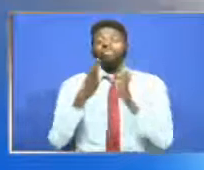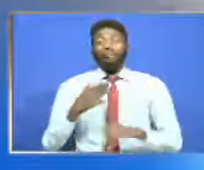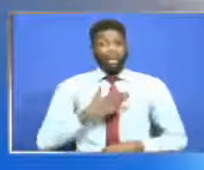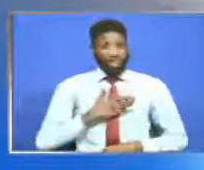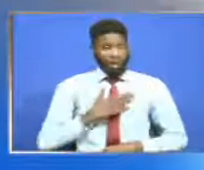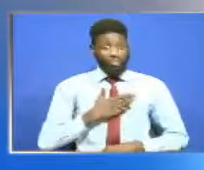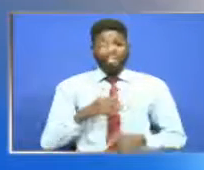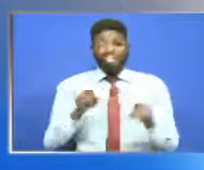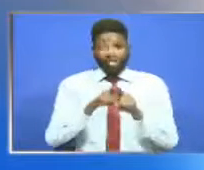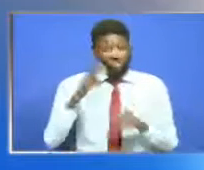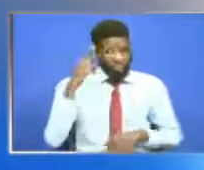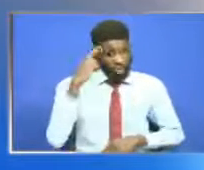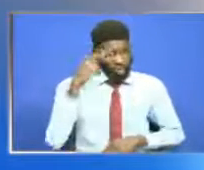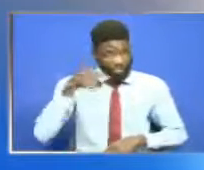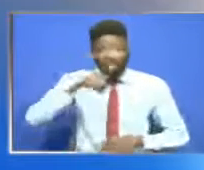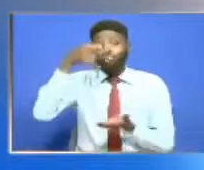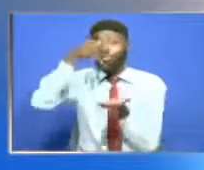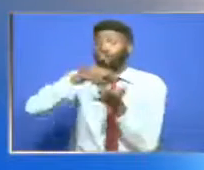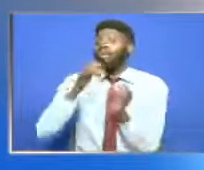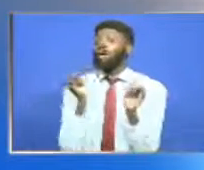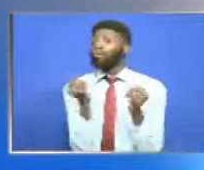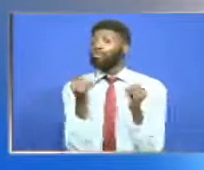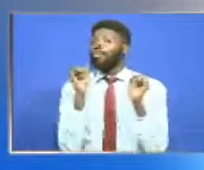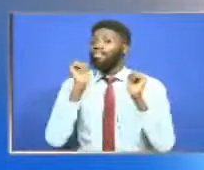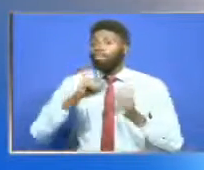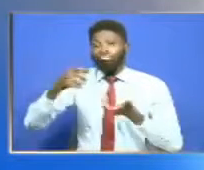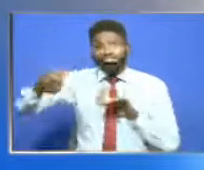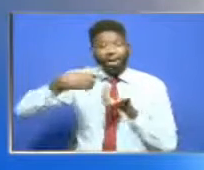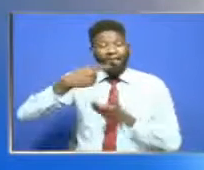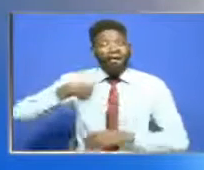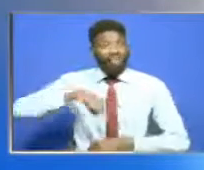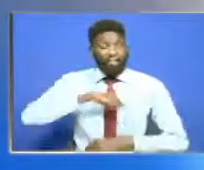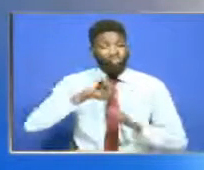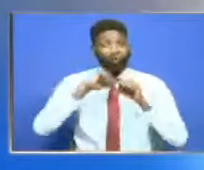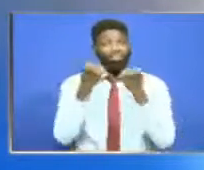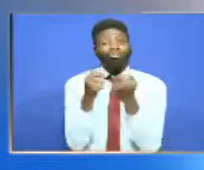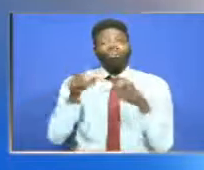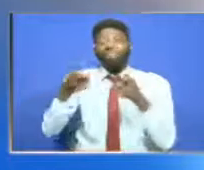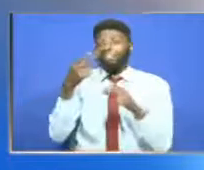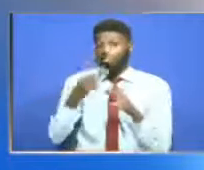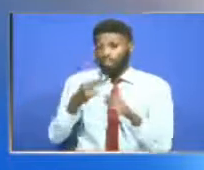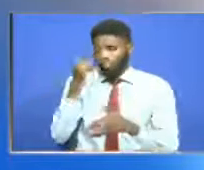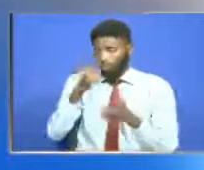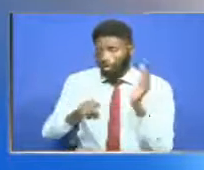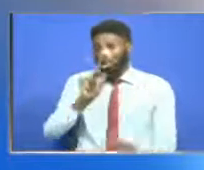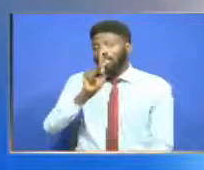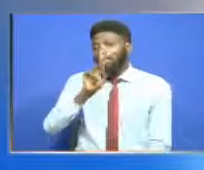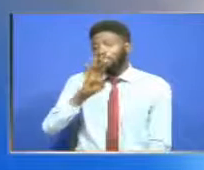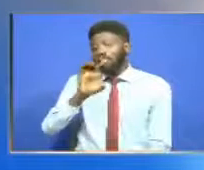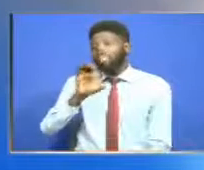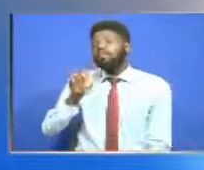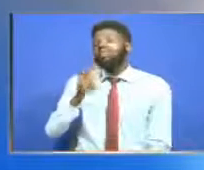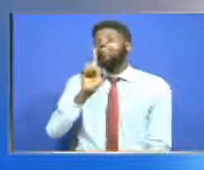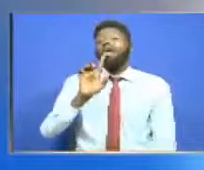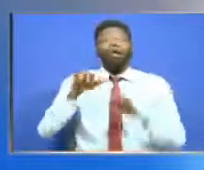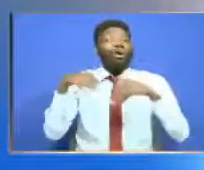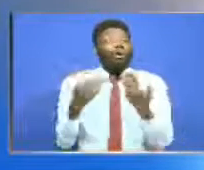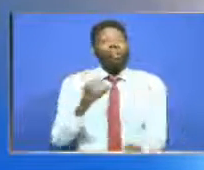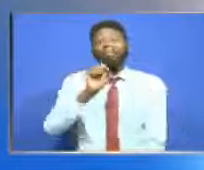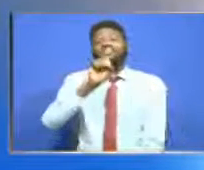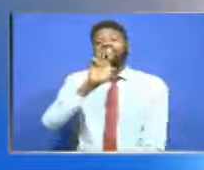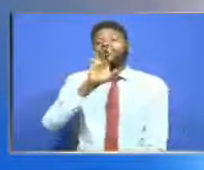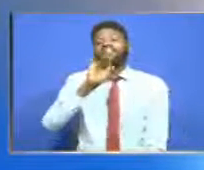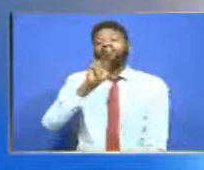And remember, you're also part of this broadcast. Do engage us on social media at KBC Channel 1 and at Safin_Cheng on Twitter, Safina